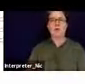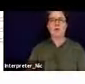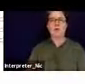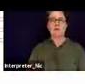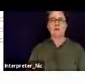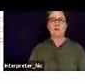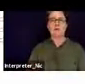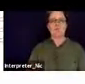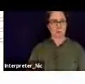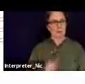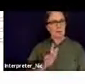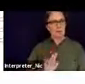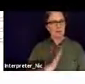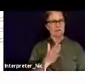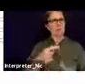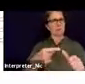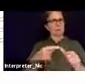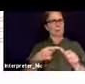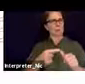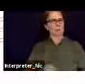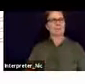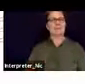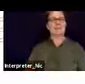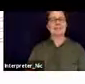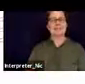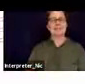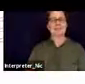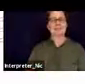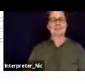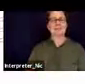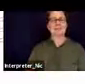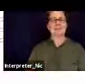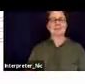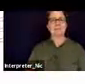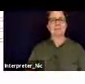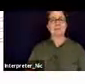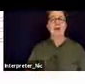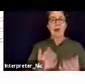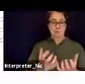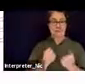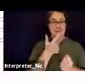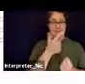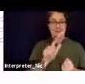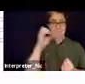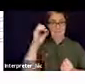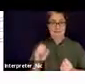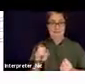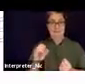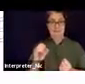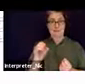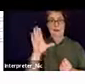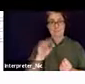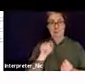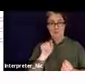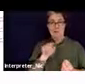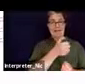Oh, this is an interesting result. So with 70% returned 66% of people believe that it